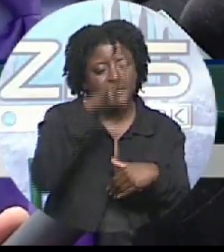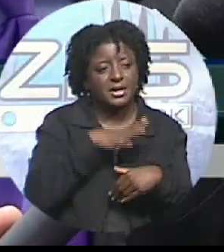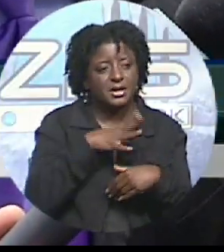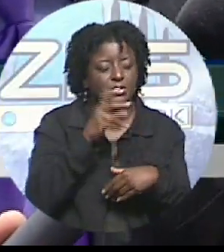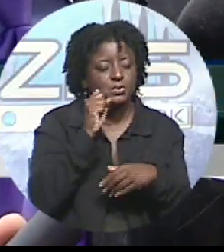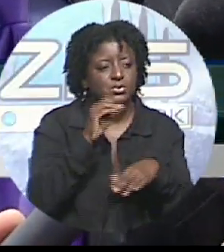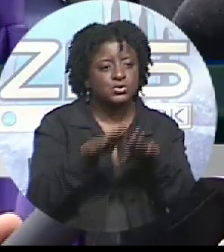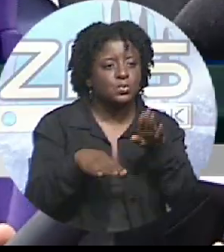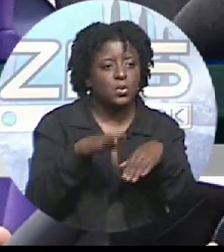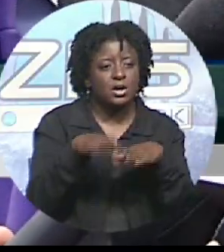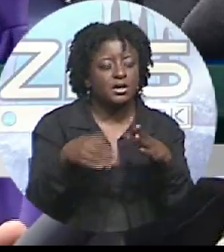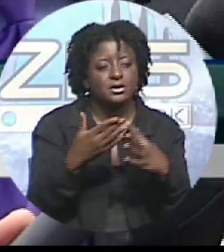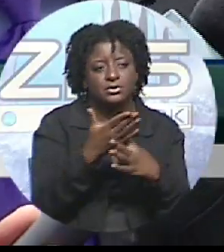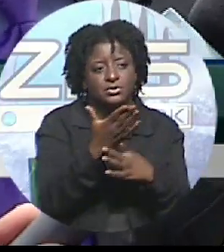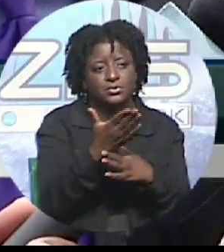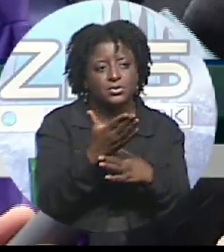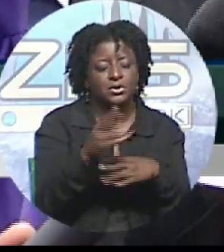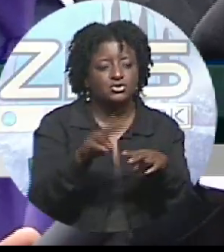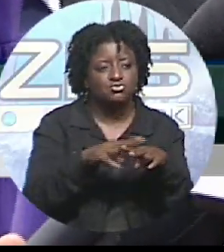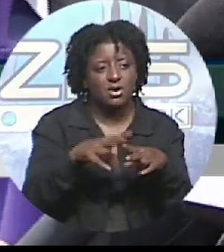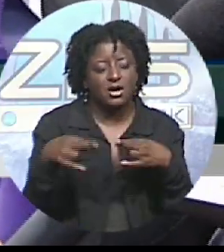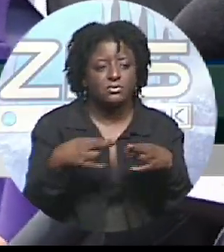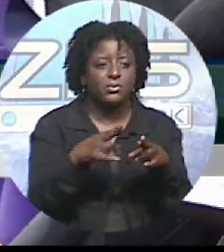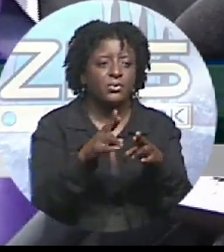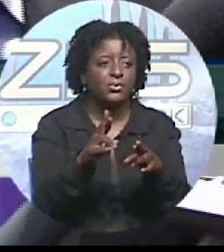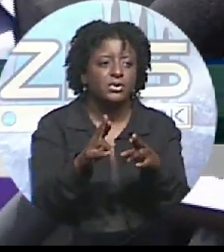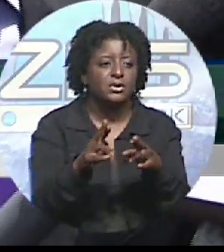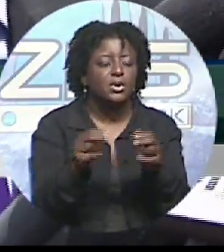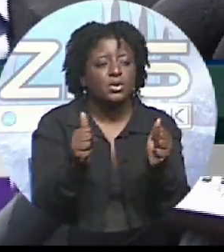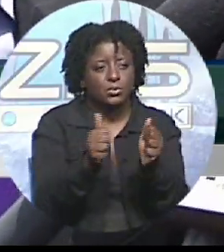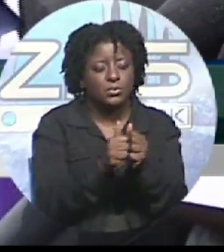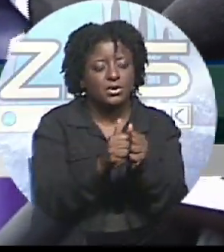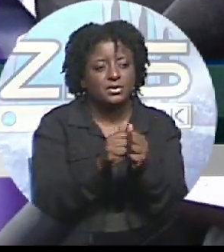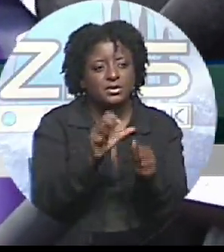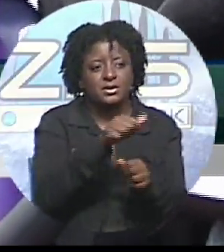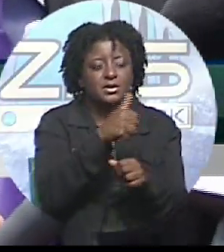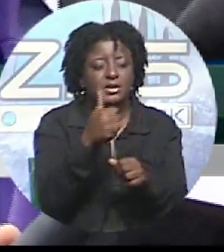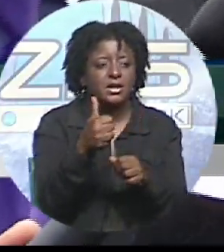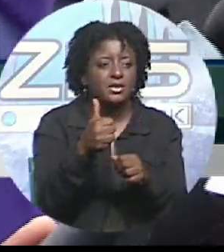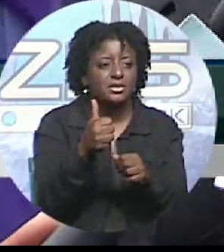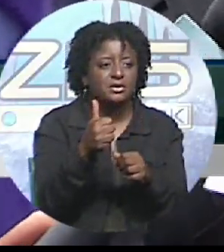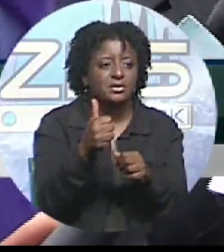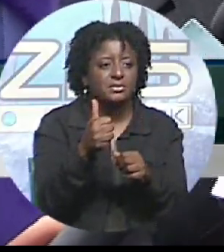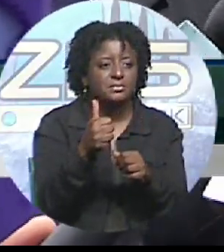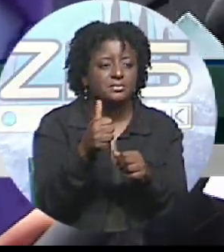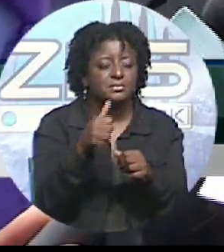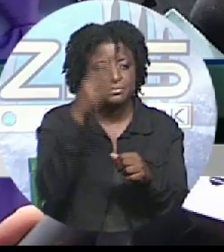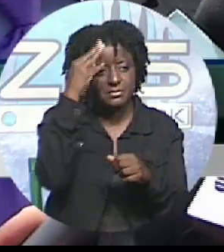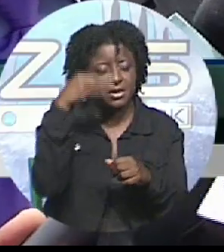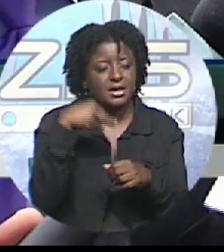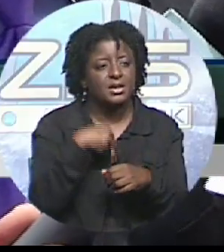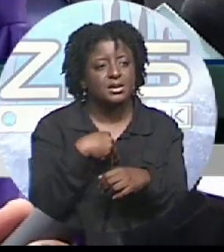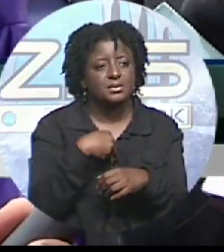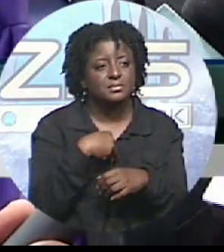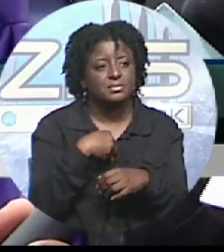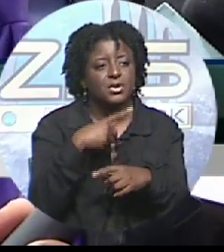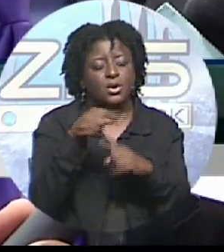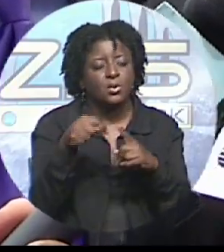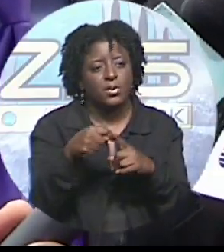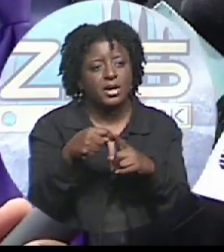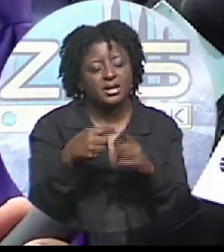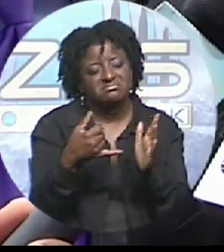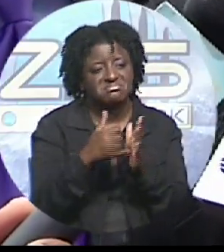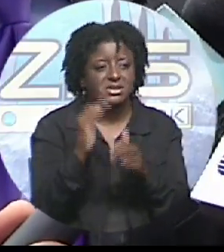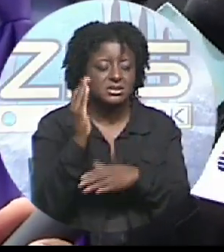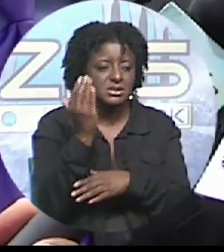walking through a track road along with another male when it appears